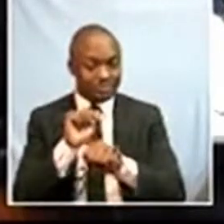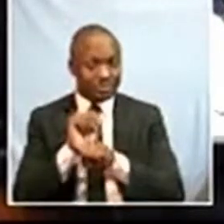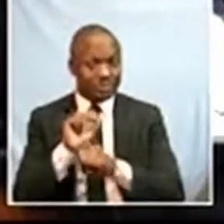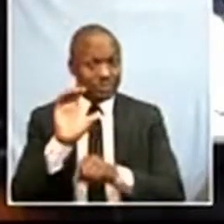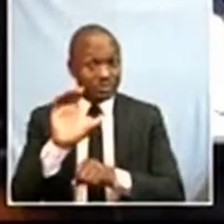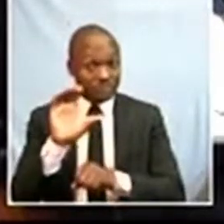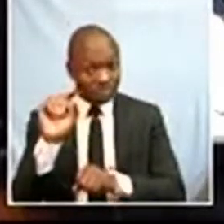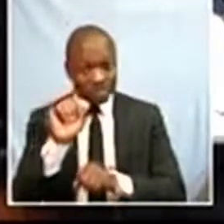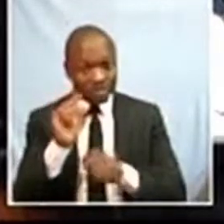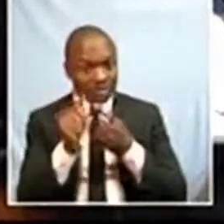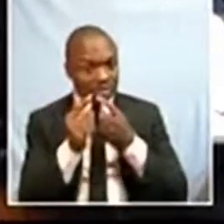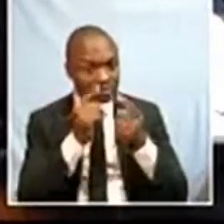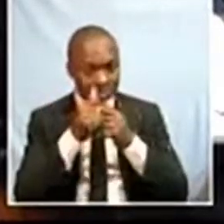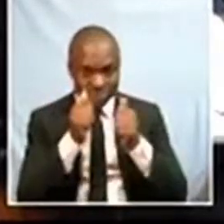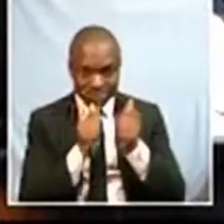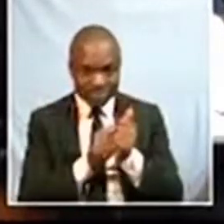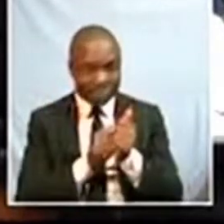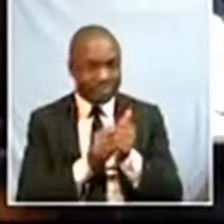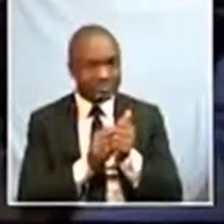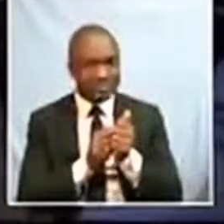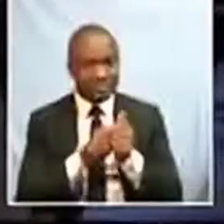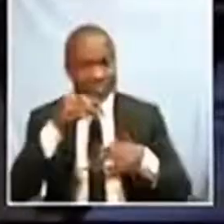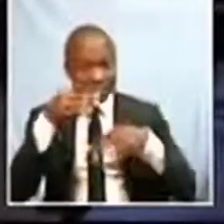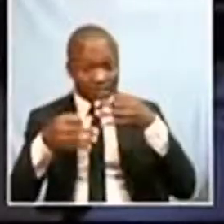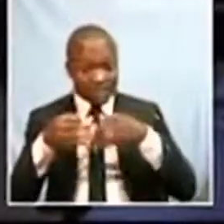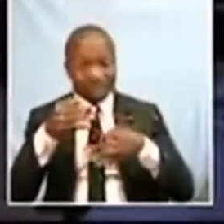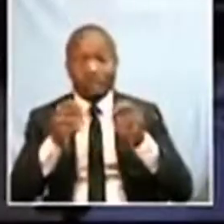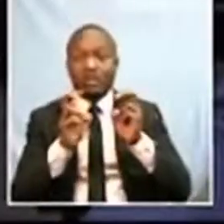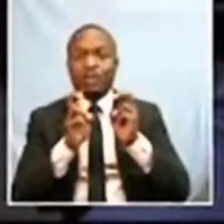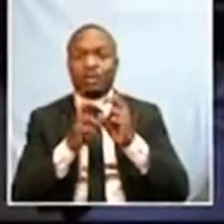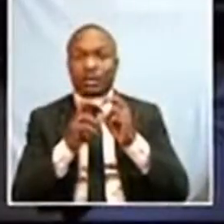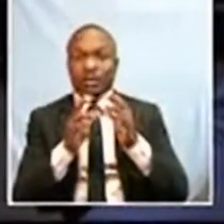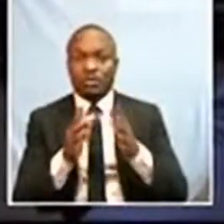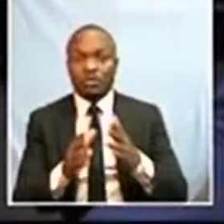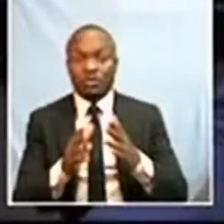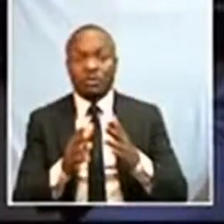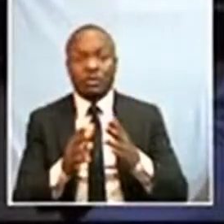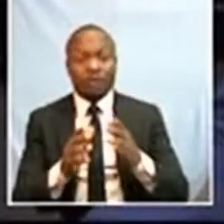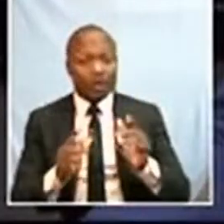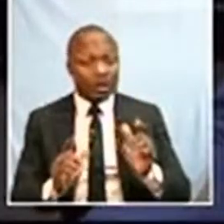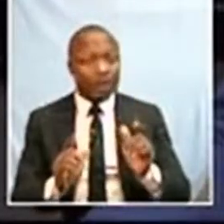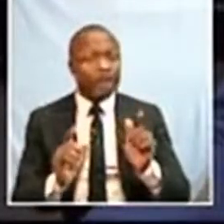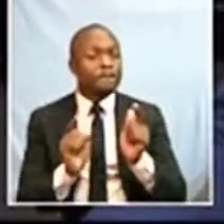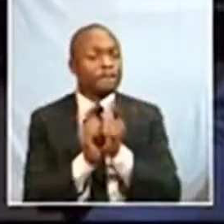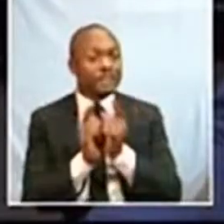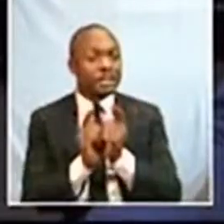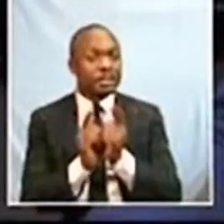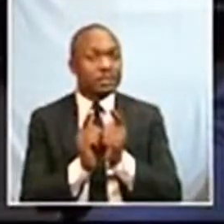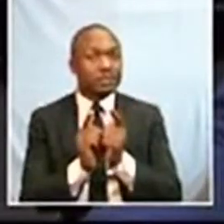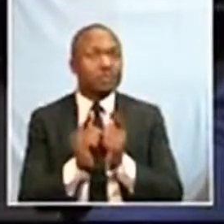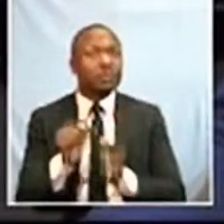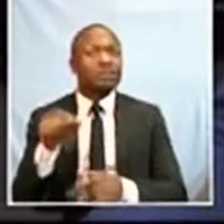is referring to is if the contractor met the specification that were